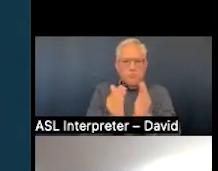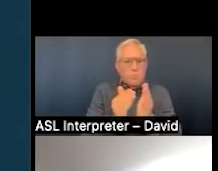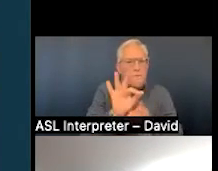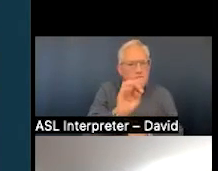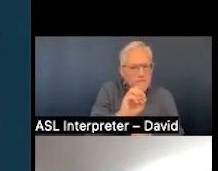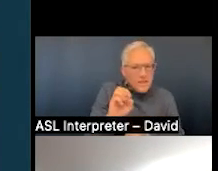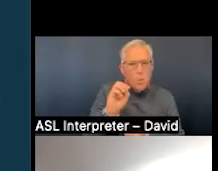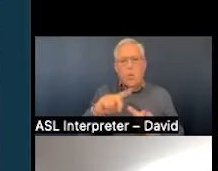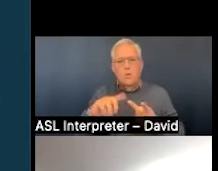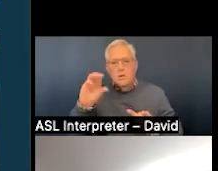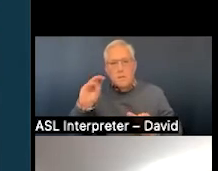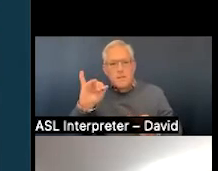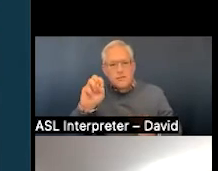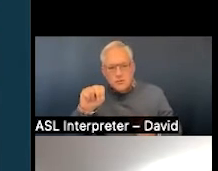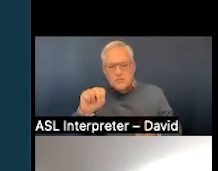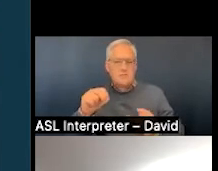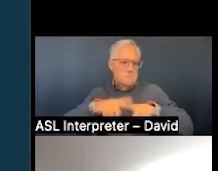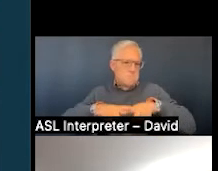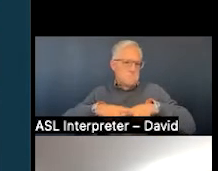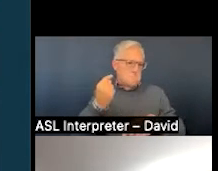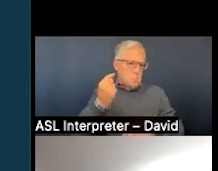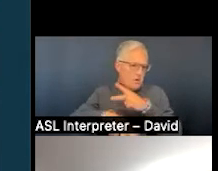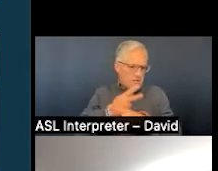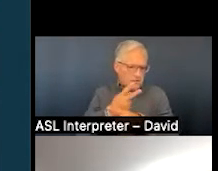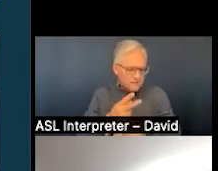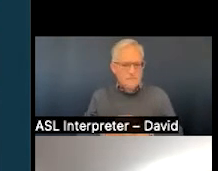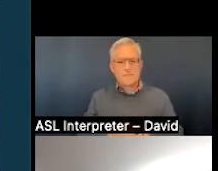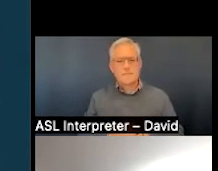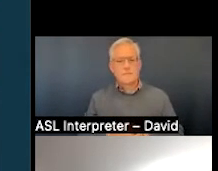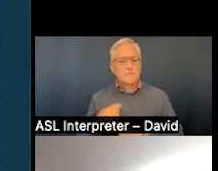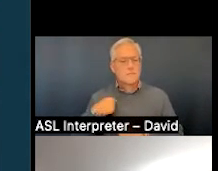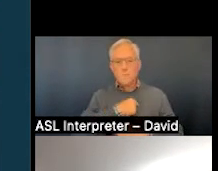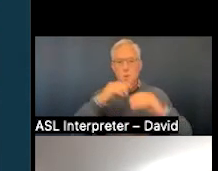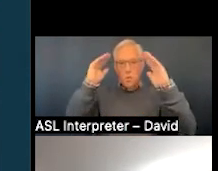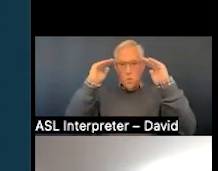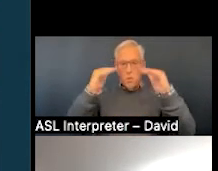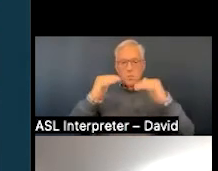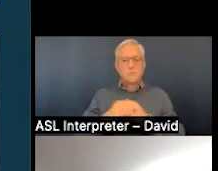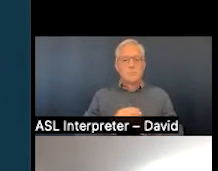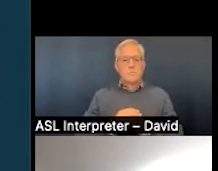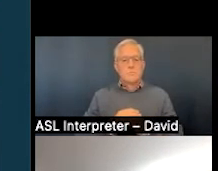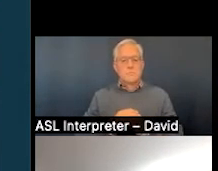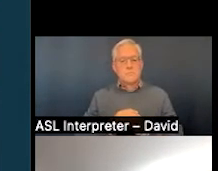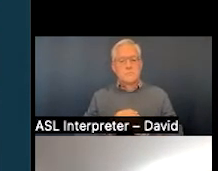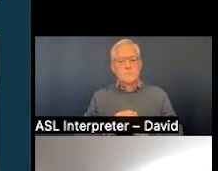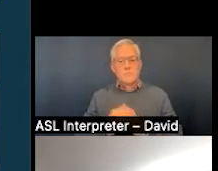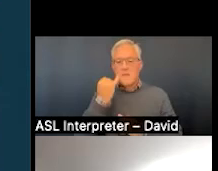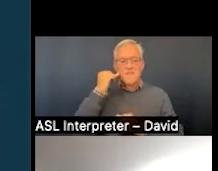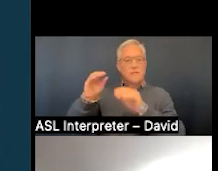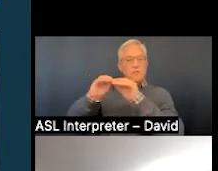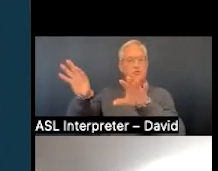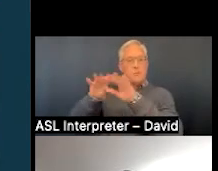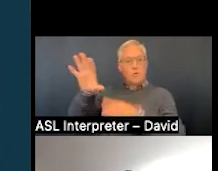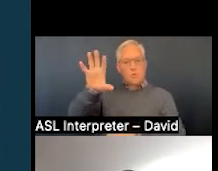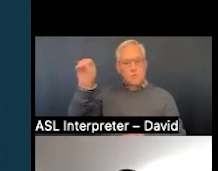good. And I think also we hope that, further upstream of exhibitors, if there's the distributors, as I say, in